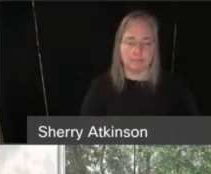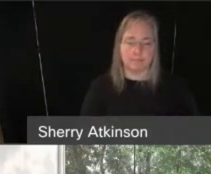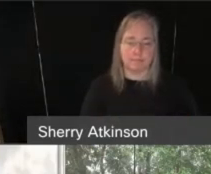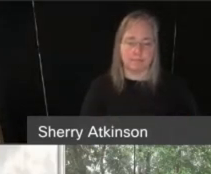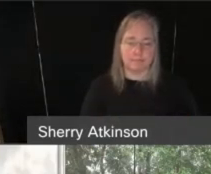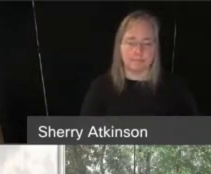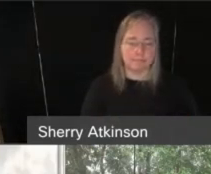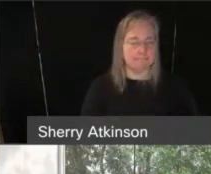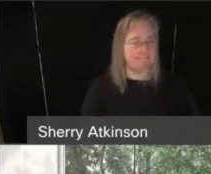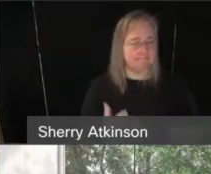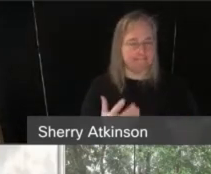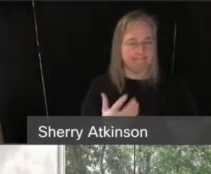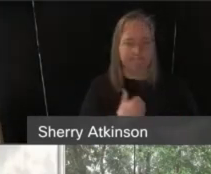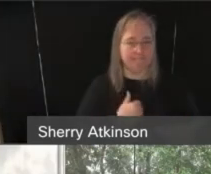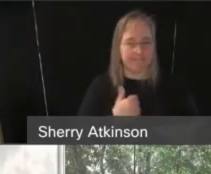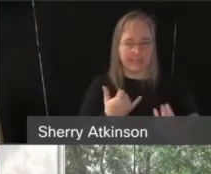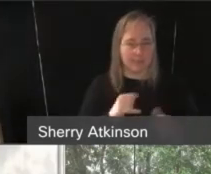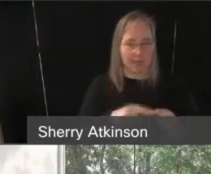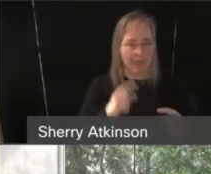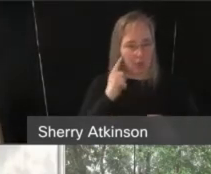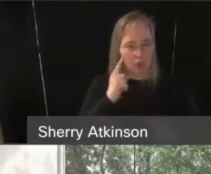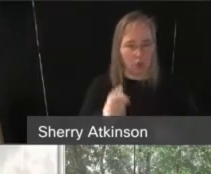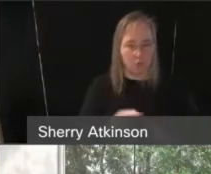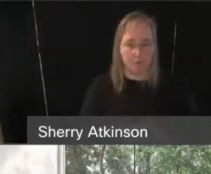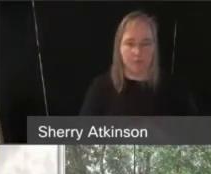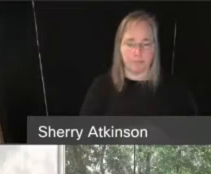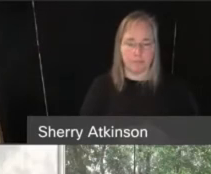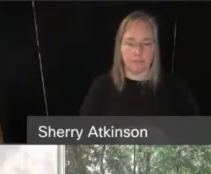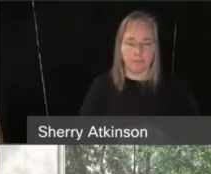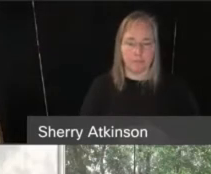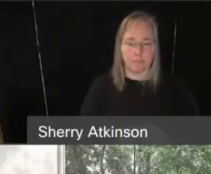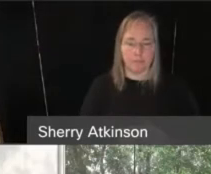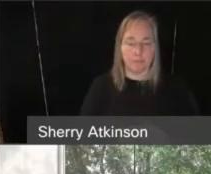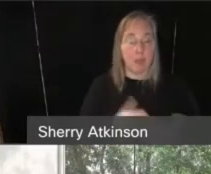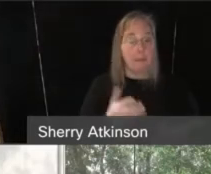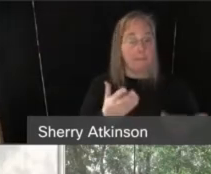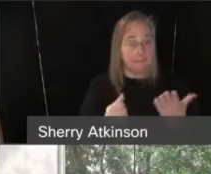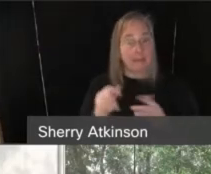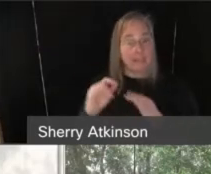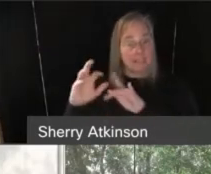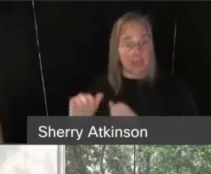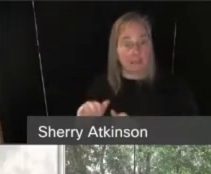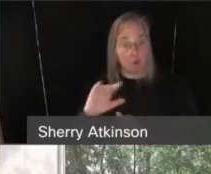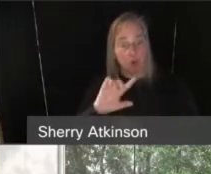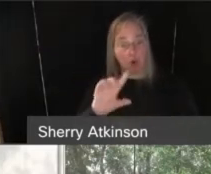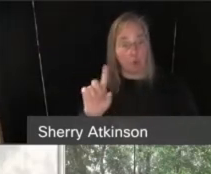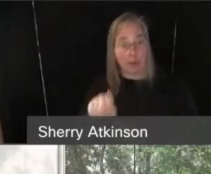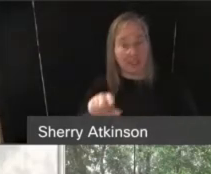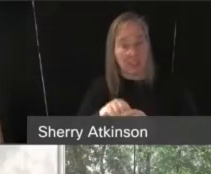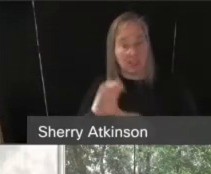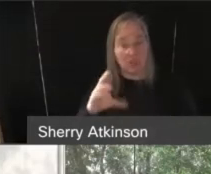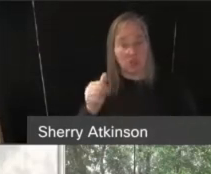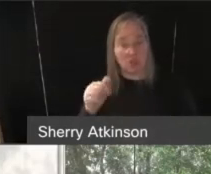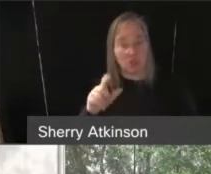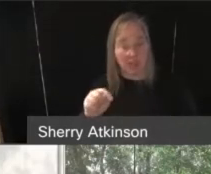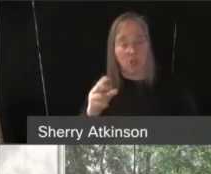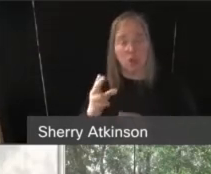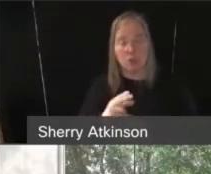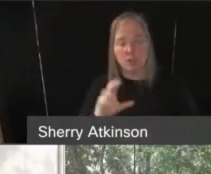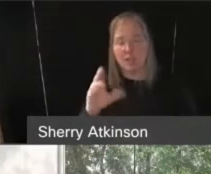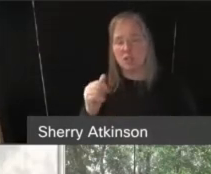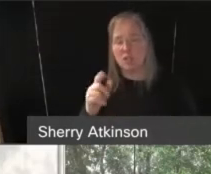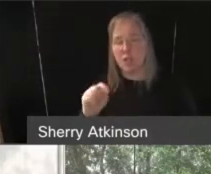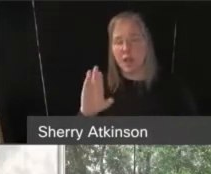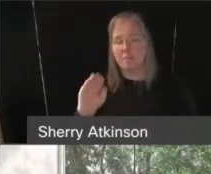Sorry, I still cannot hear clearly. Maybe put the question in the chat. Maybe, yeah, if you can use the chat box, we will read it for